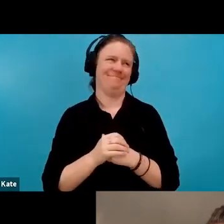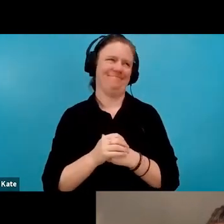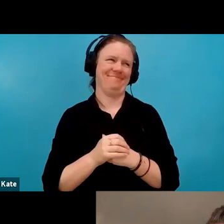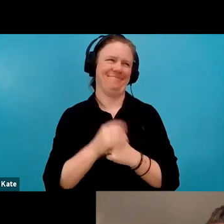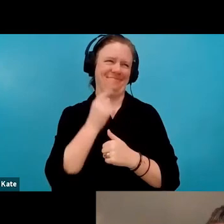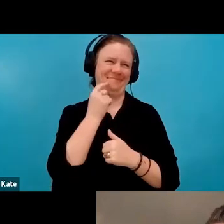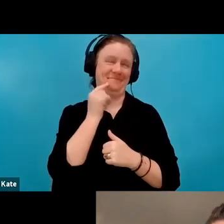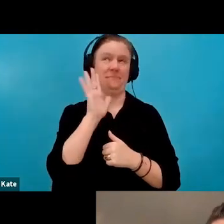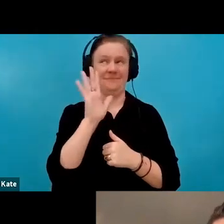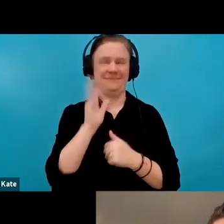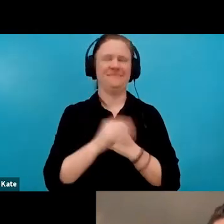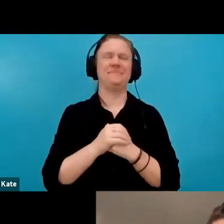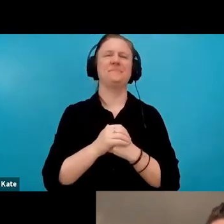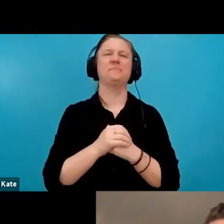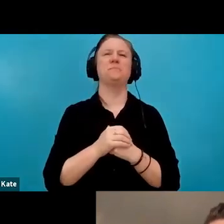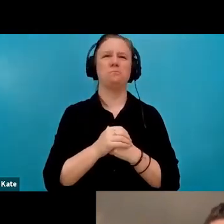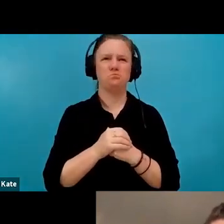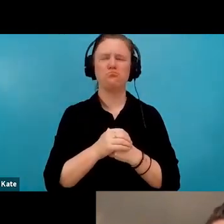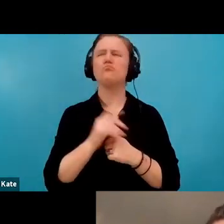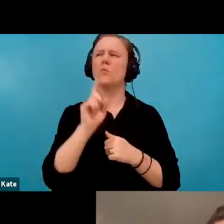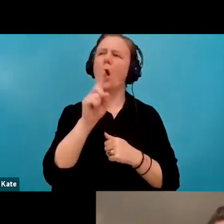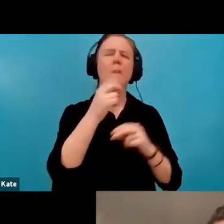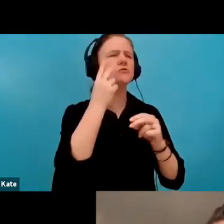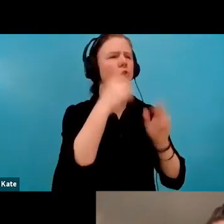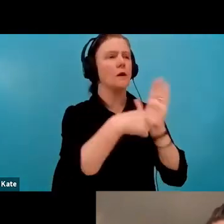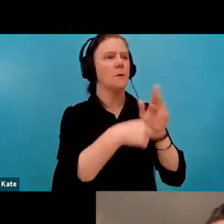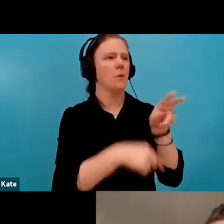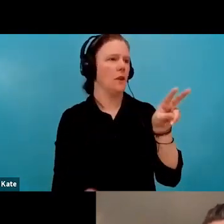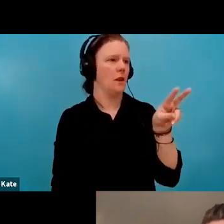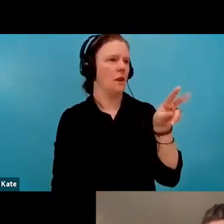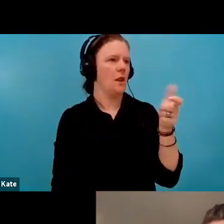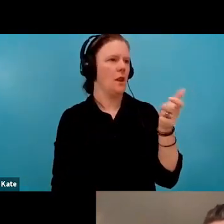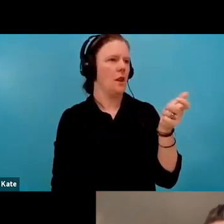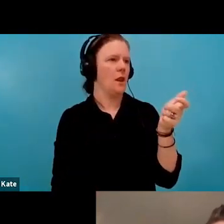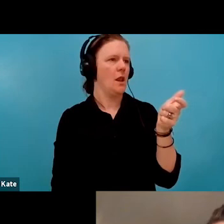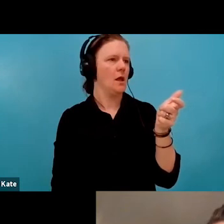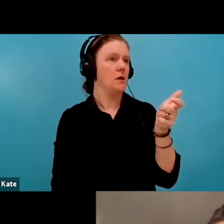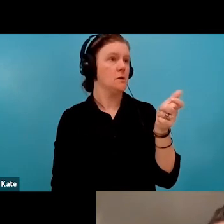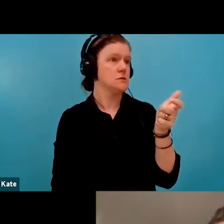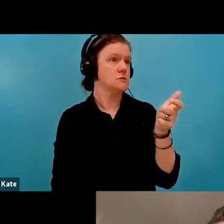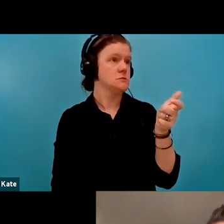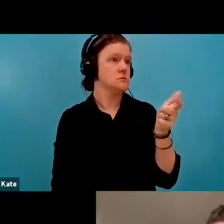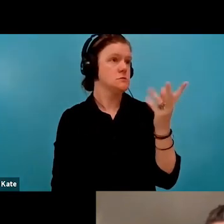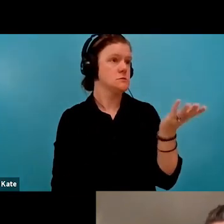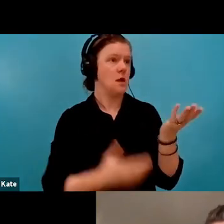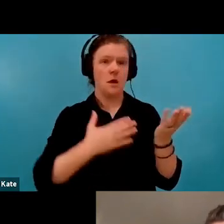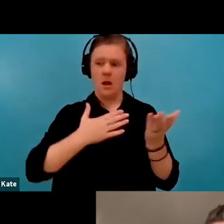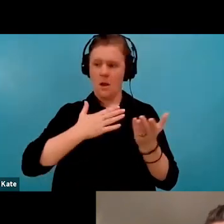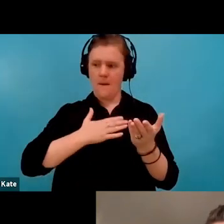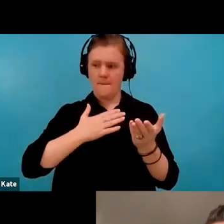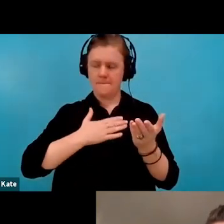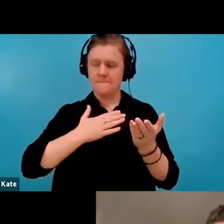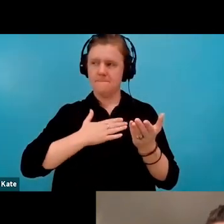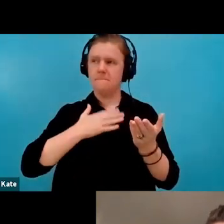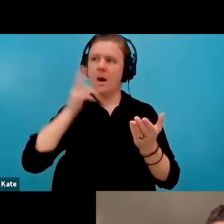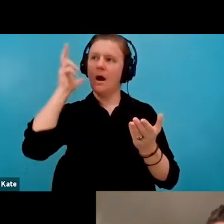I went and saw some examples of this and realized there is no place in the audio track. There is no breathing